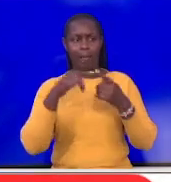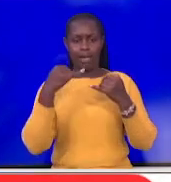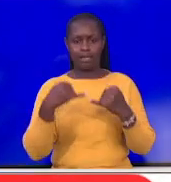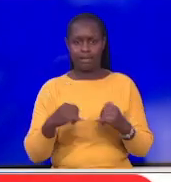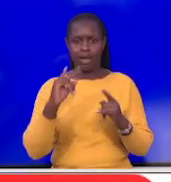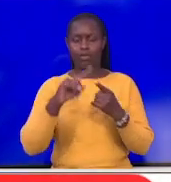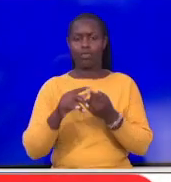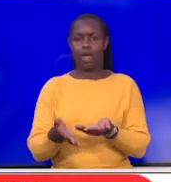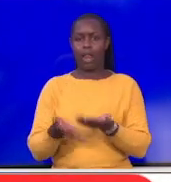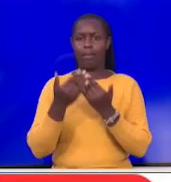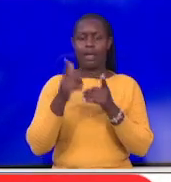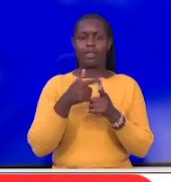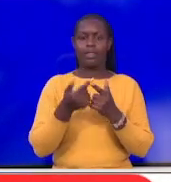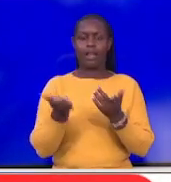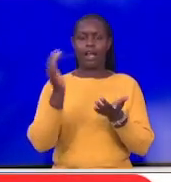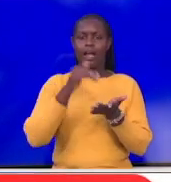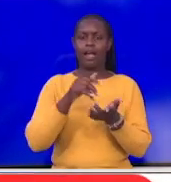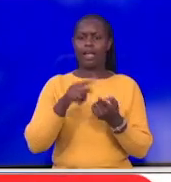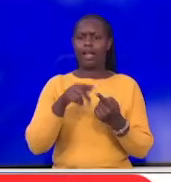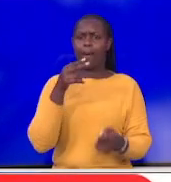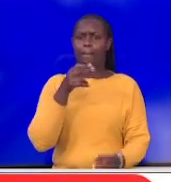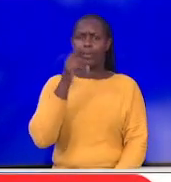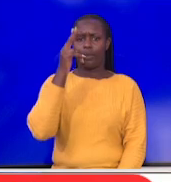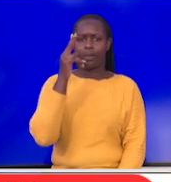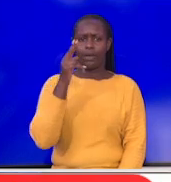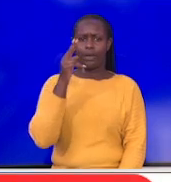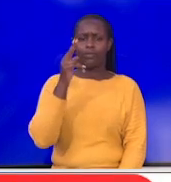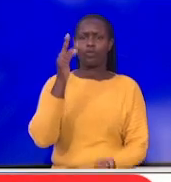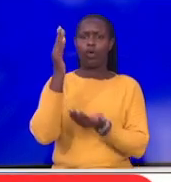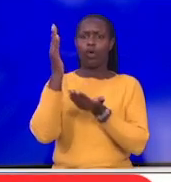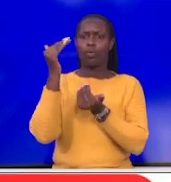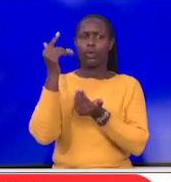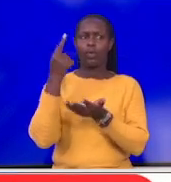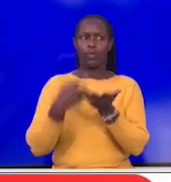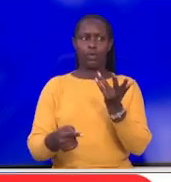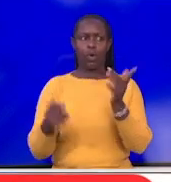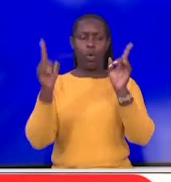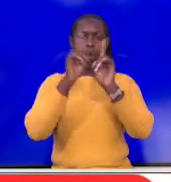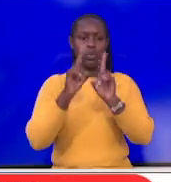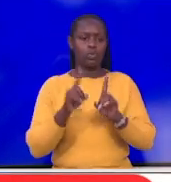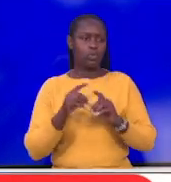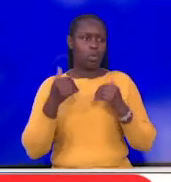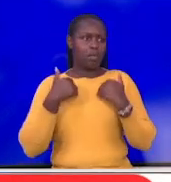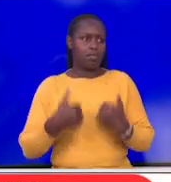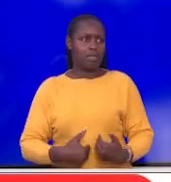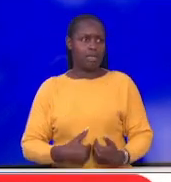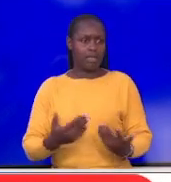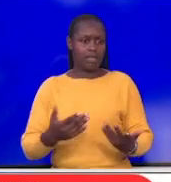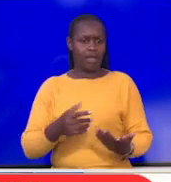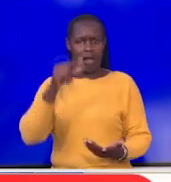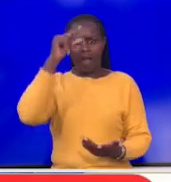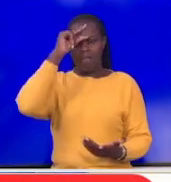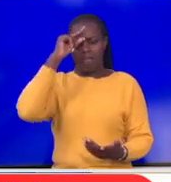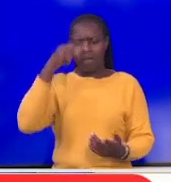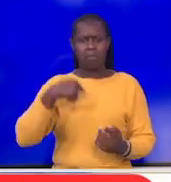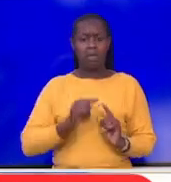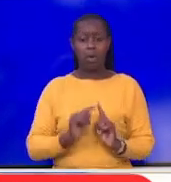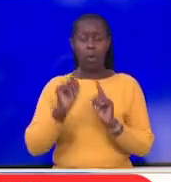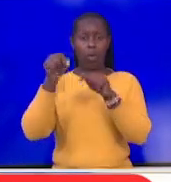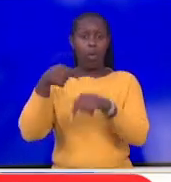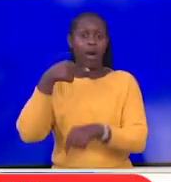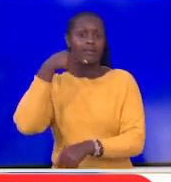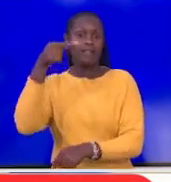akawapigia pia risasi. Unaona? So, unexpect huyo mtu, kama mimi mwenye tayari kuniambia, mbele ya serikali atenda kuongea. For